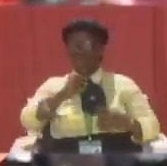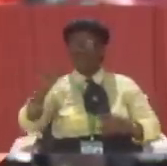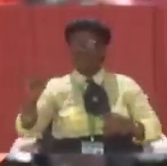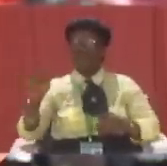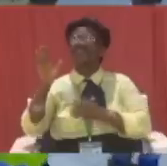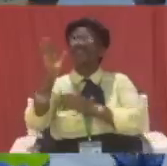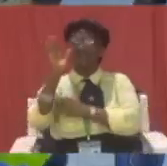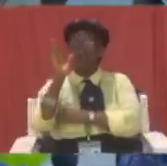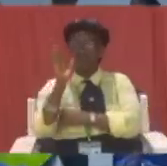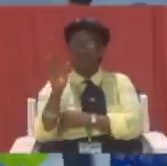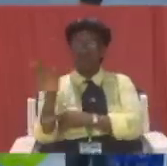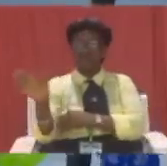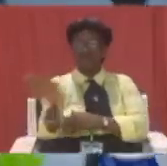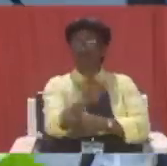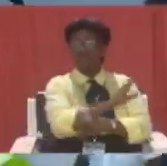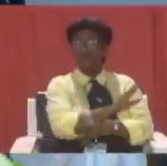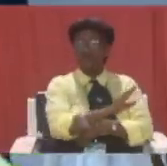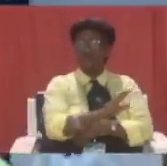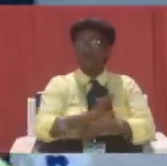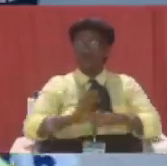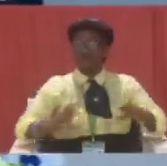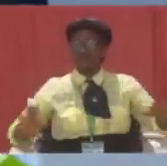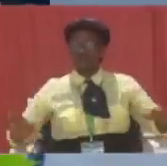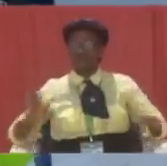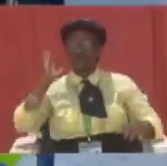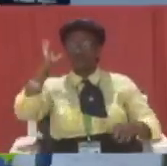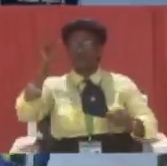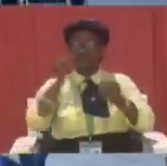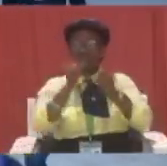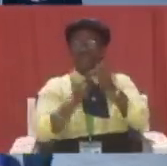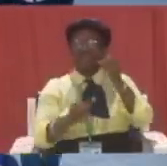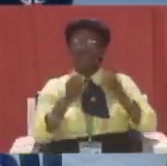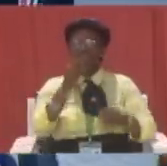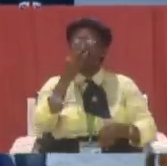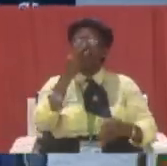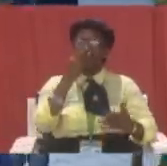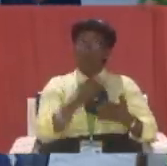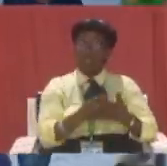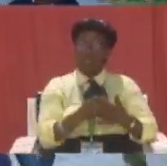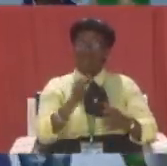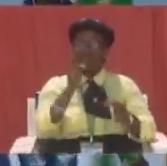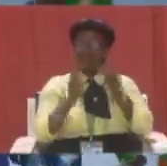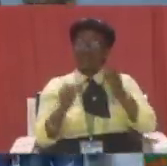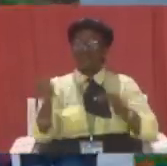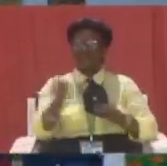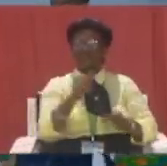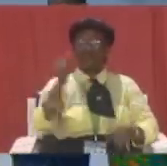Christ, God have mercy on your children. Six.